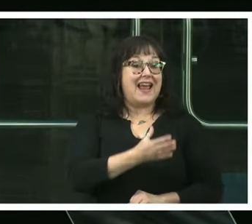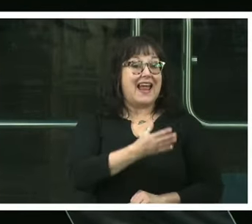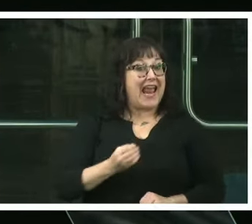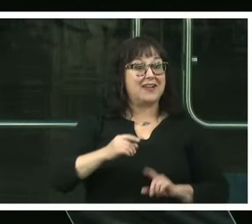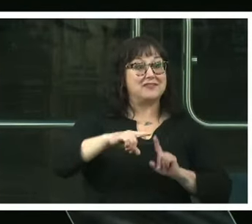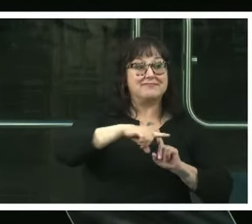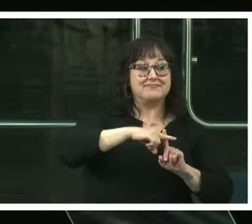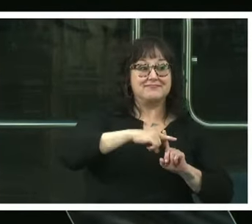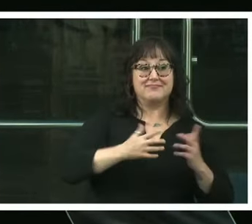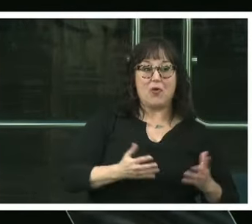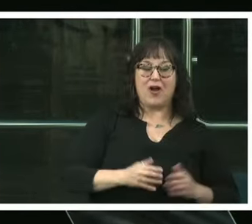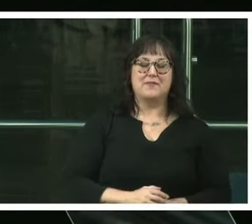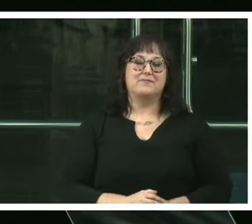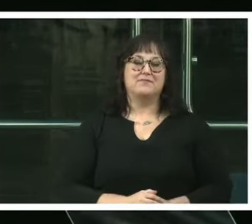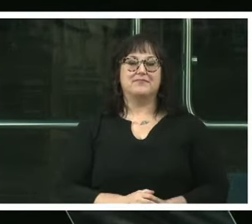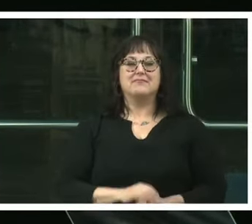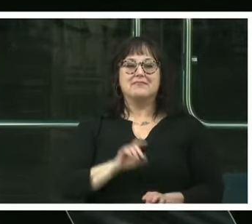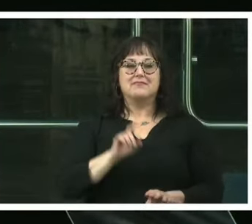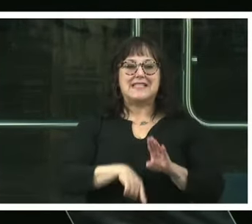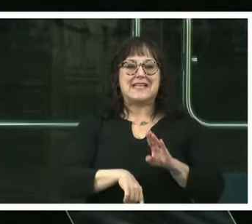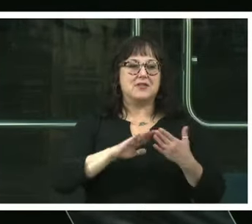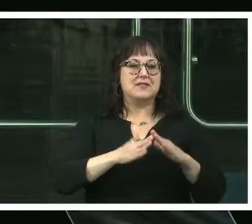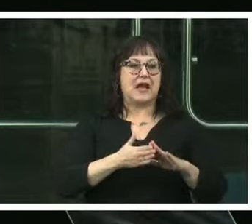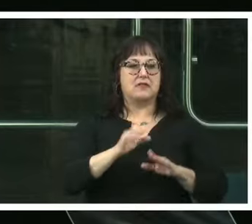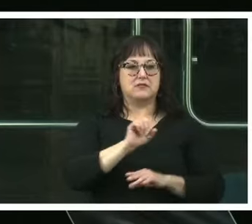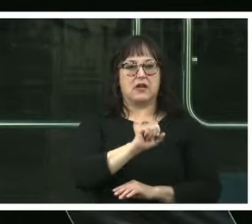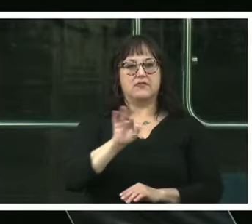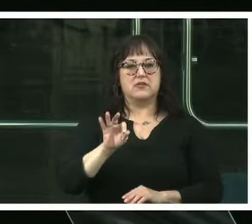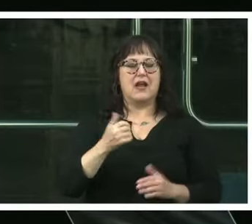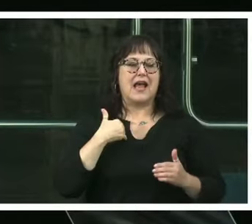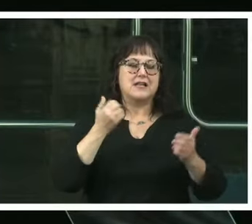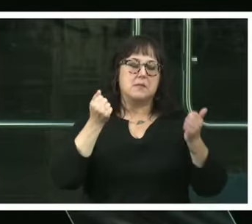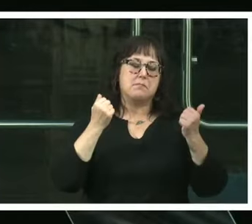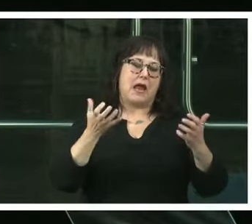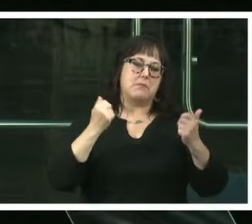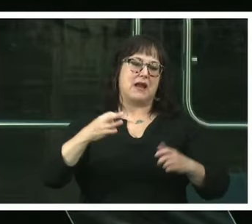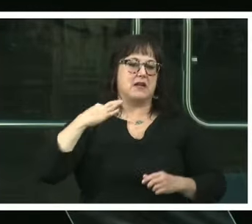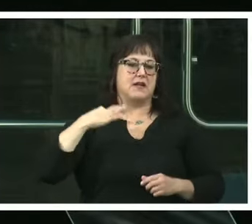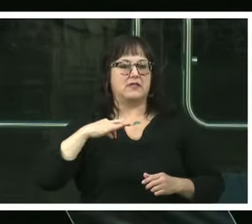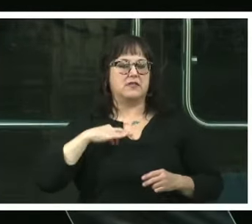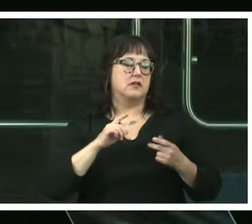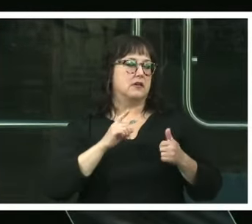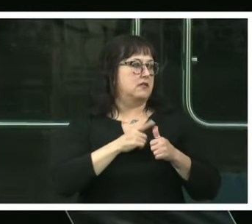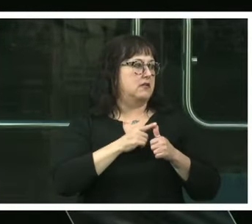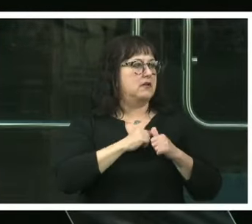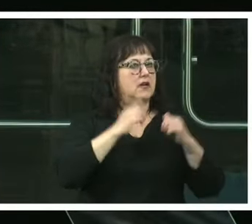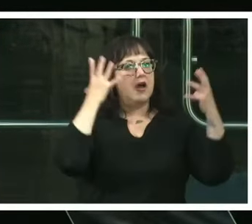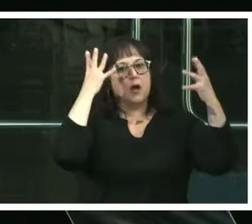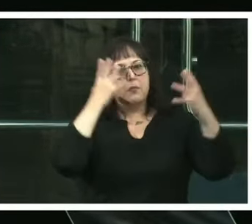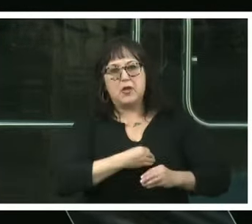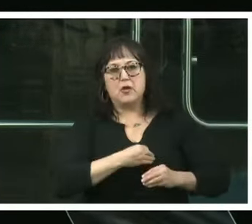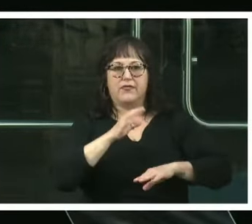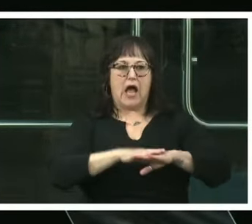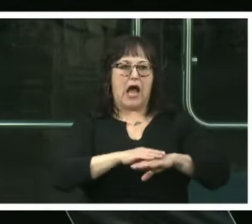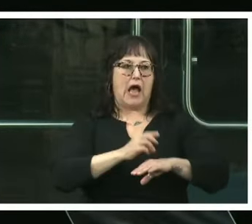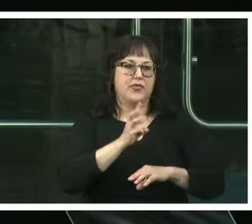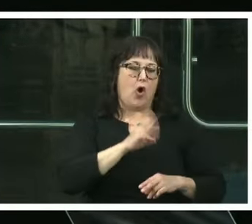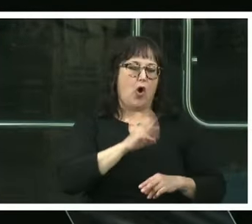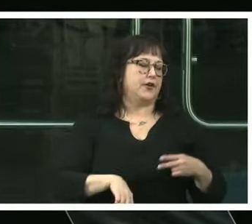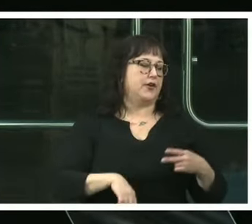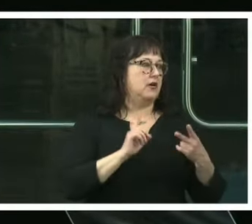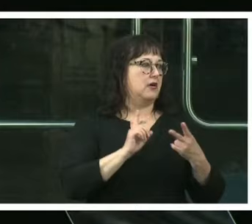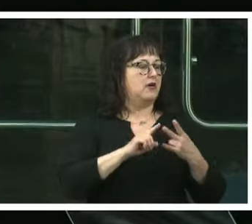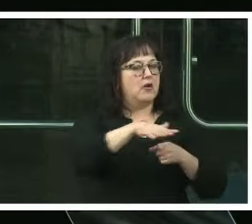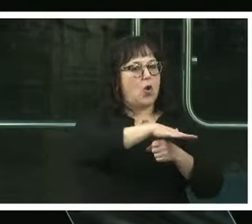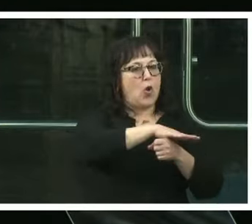news is that downtown San Francisco has so many advantages. A beautiful waterfront location, local